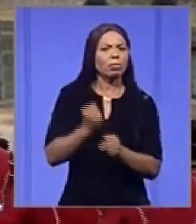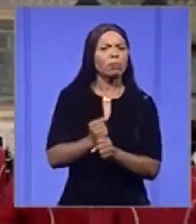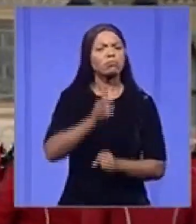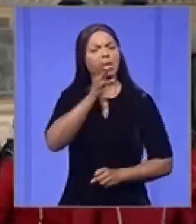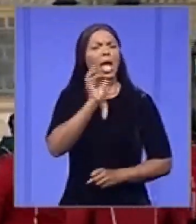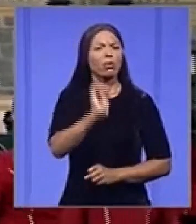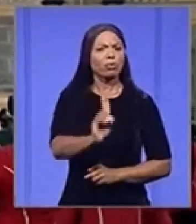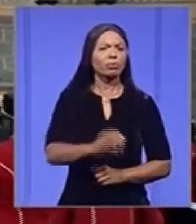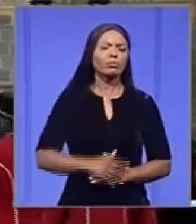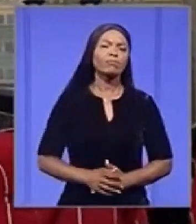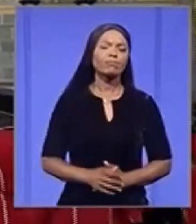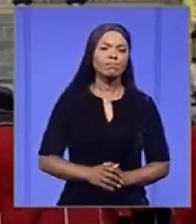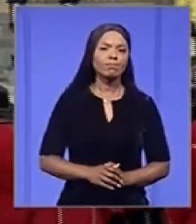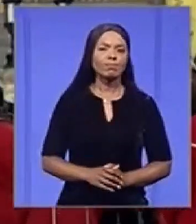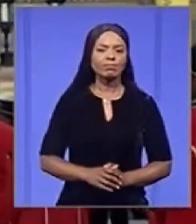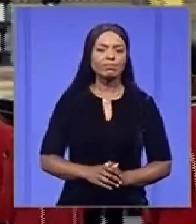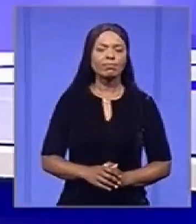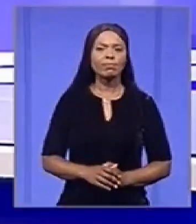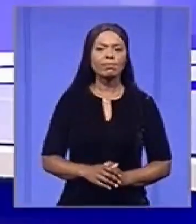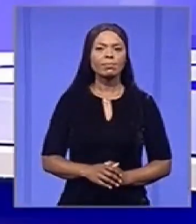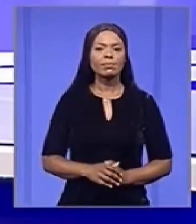ke go e dira.